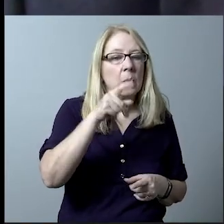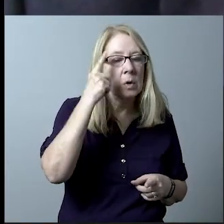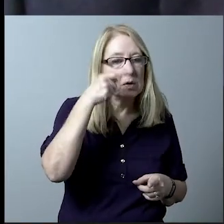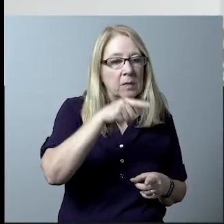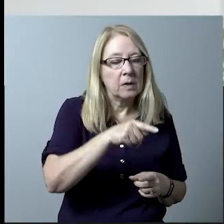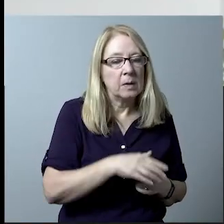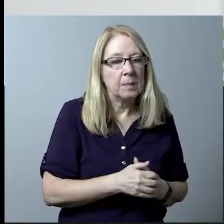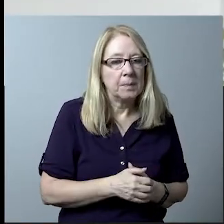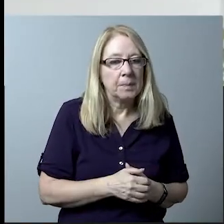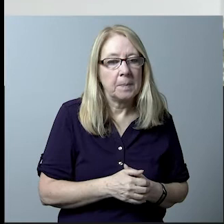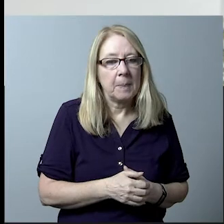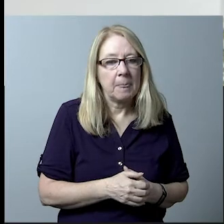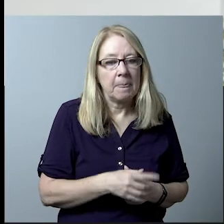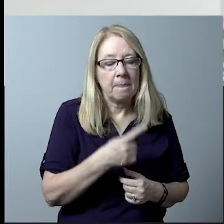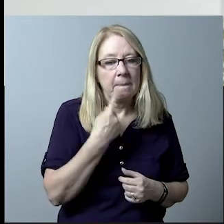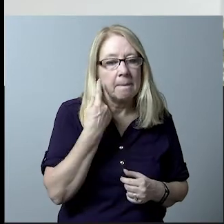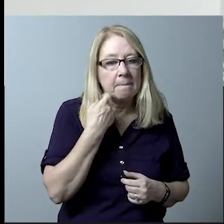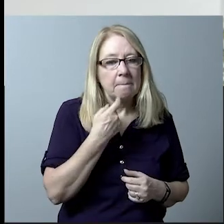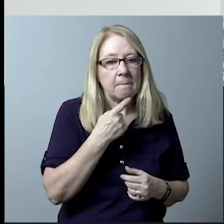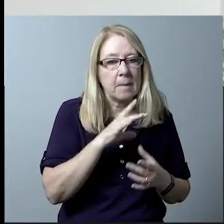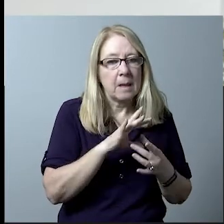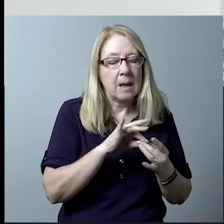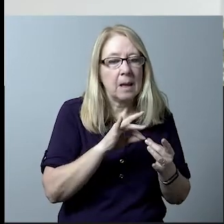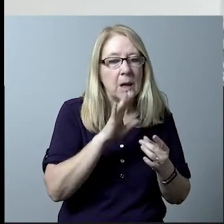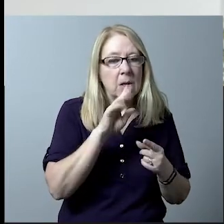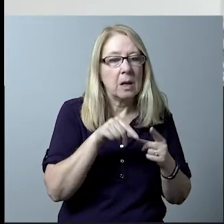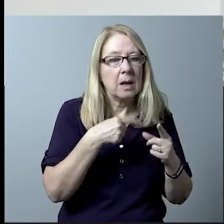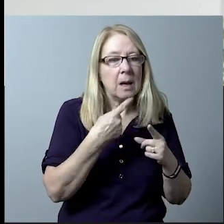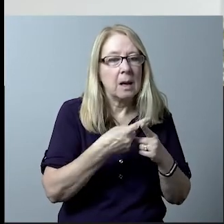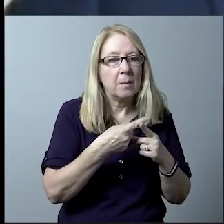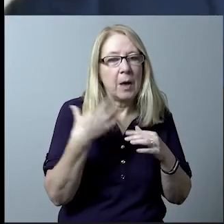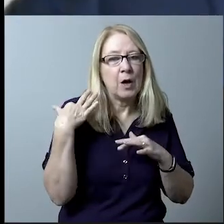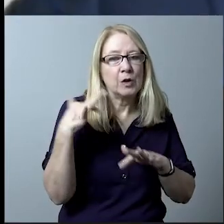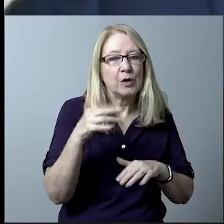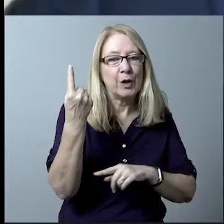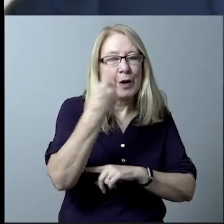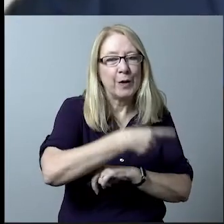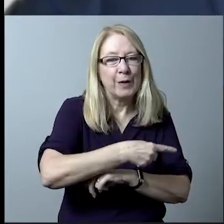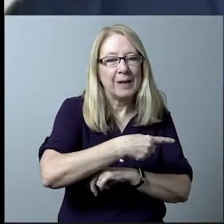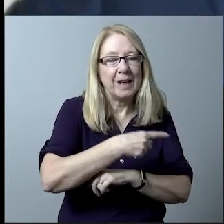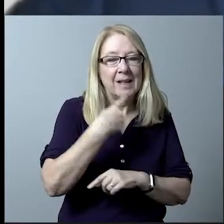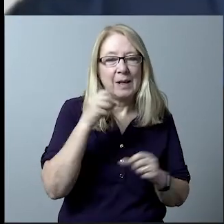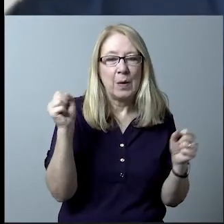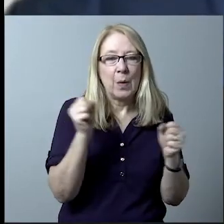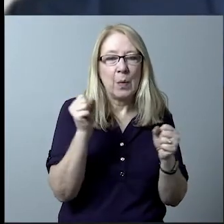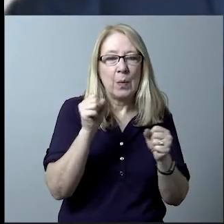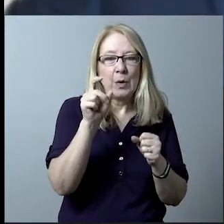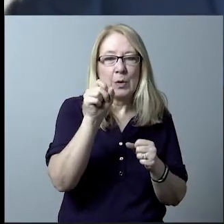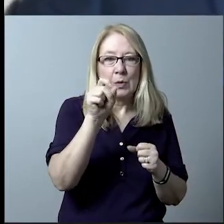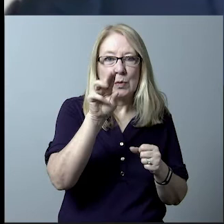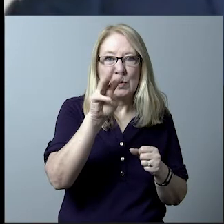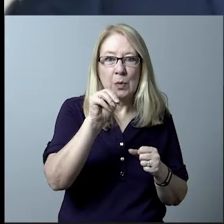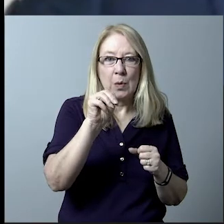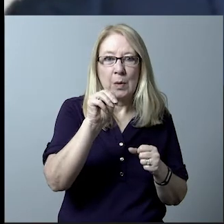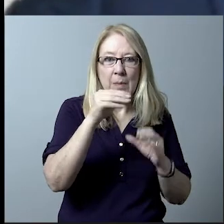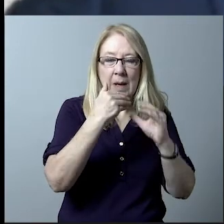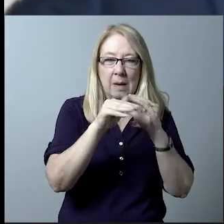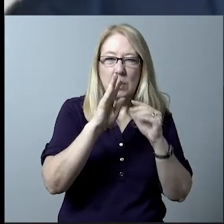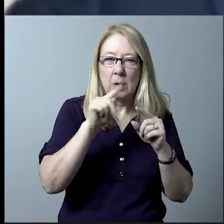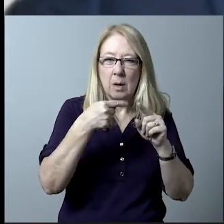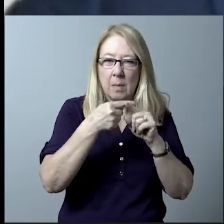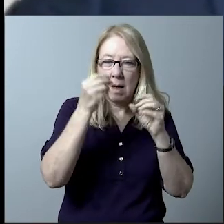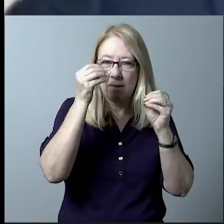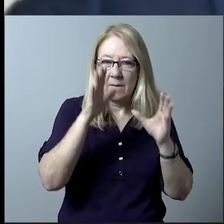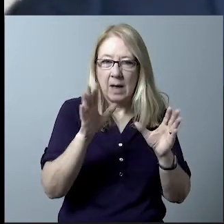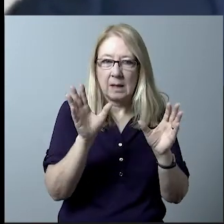David, we have a question that came in for you. So you mentioned briefly in your remarks about the snow days. So it said in the winter storm email from